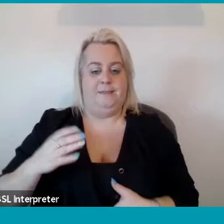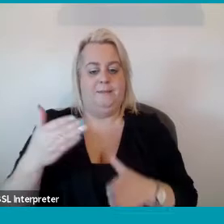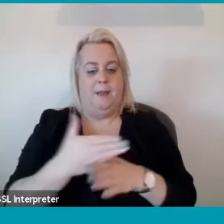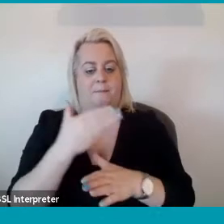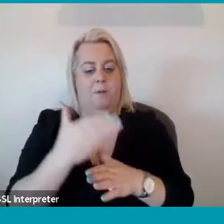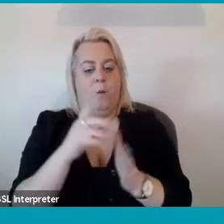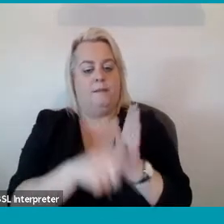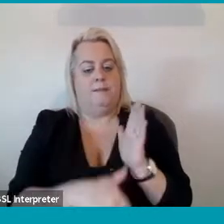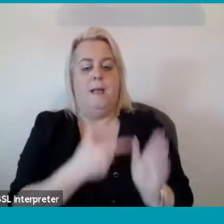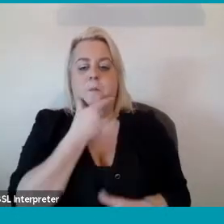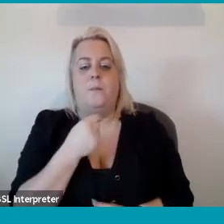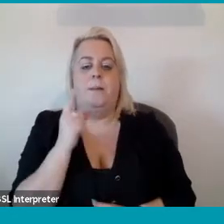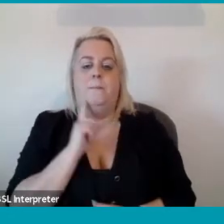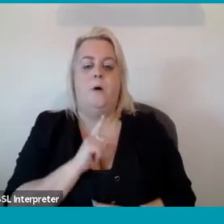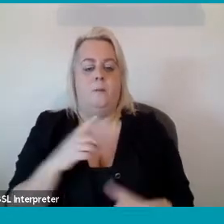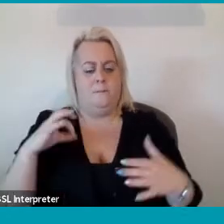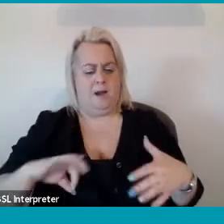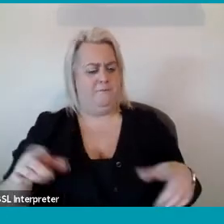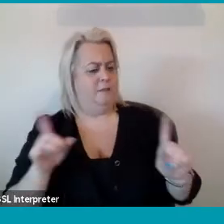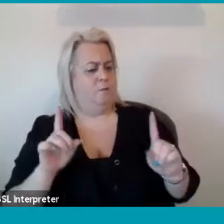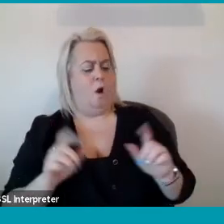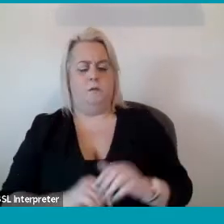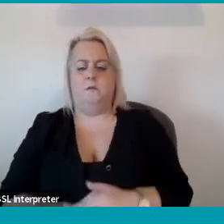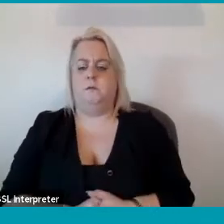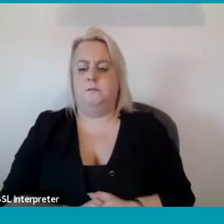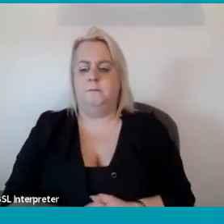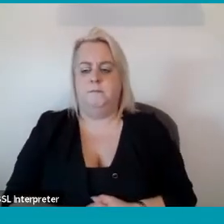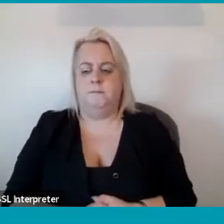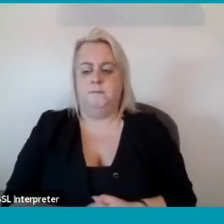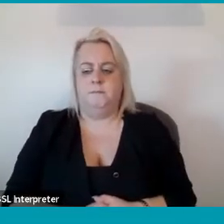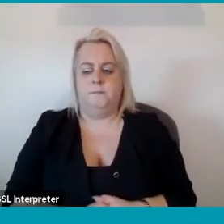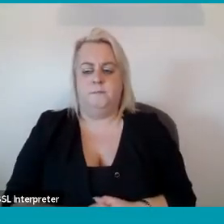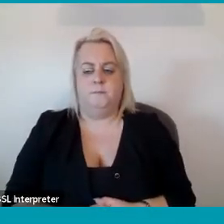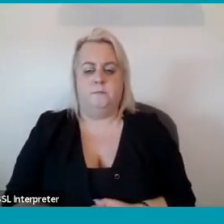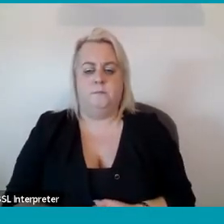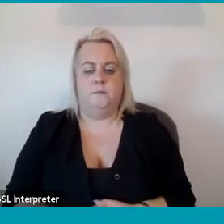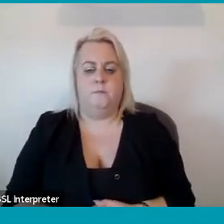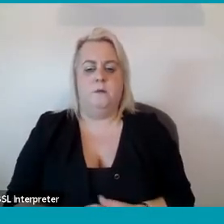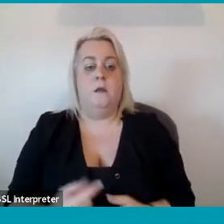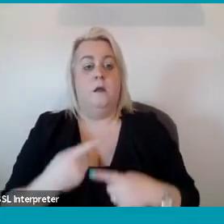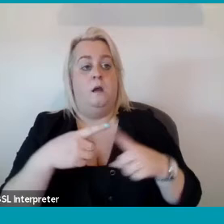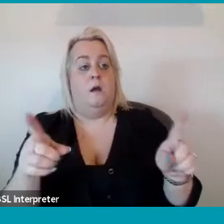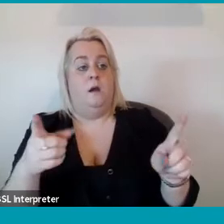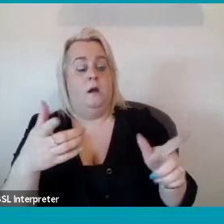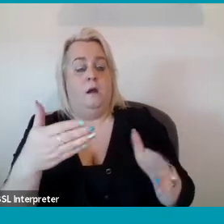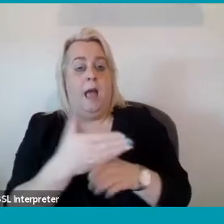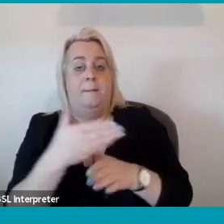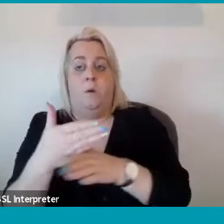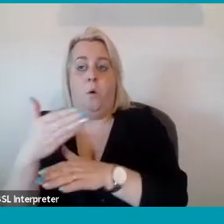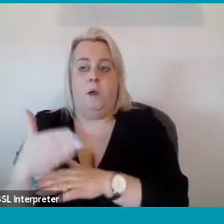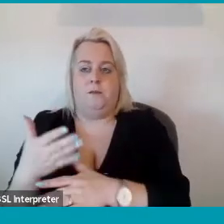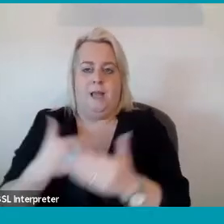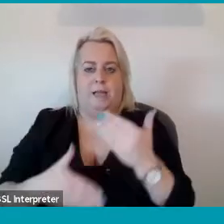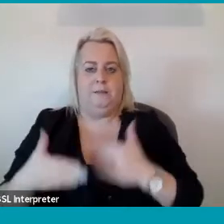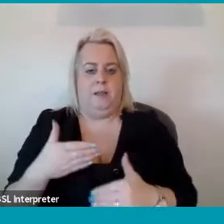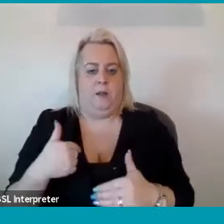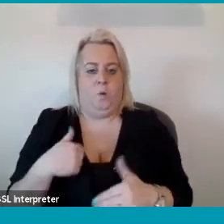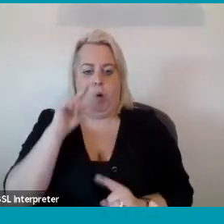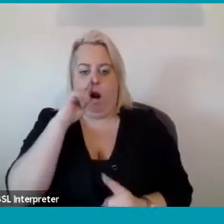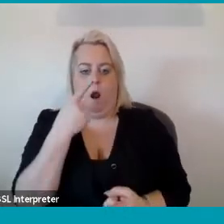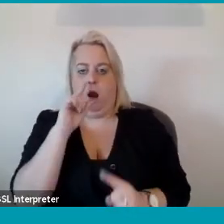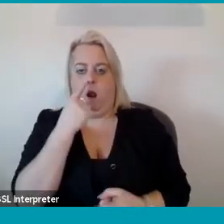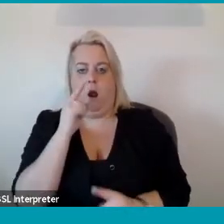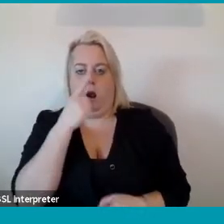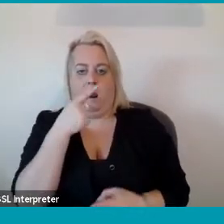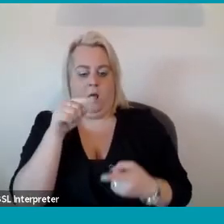So when employers talk to me about, oh, well, we can't employ them because of this, that, and the other, those are myths. I can see why people think that,